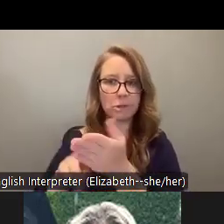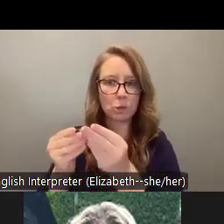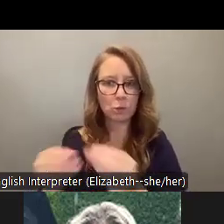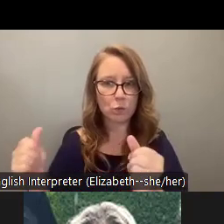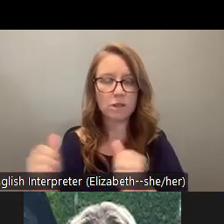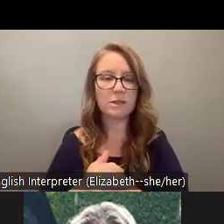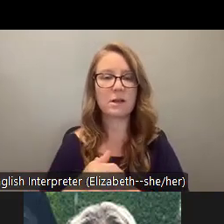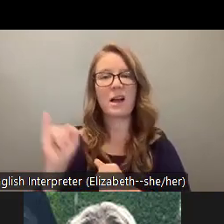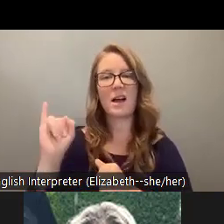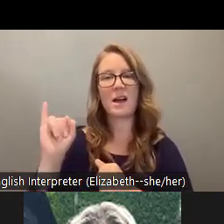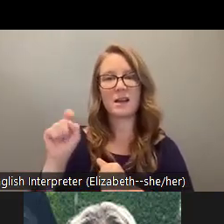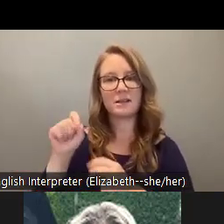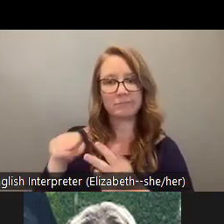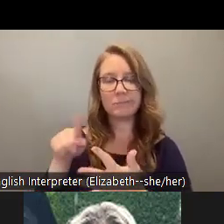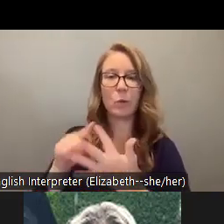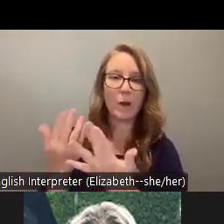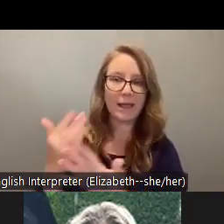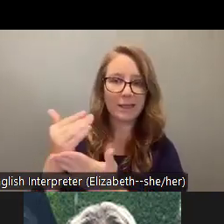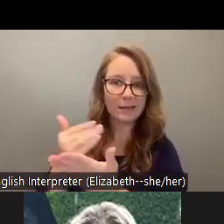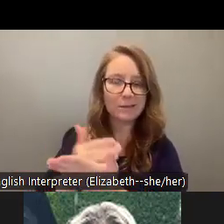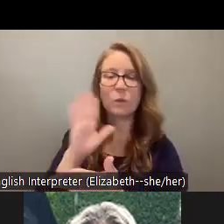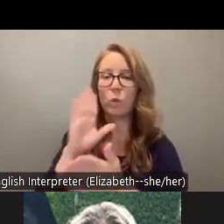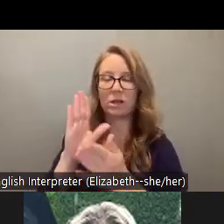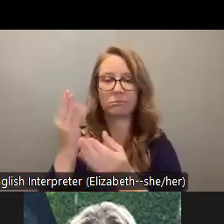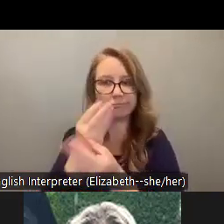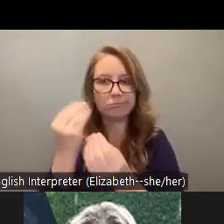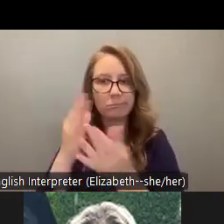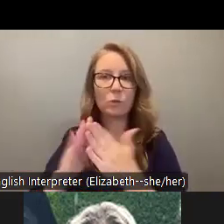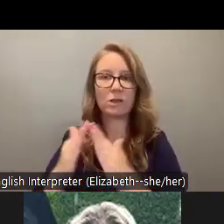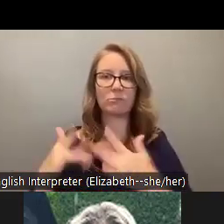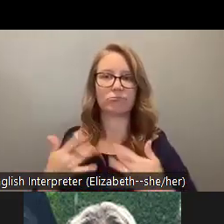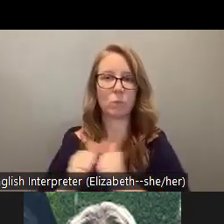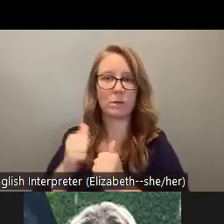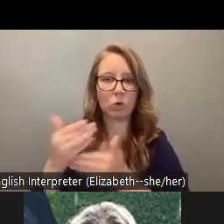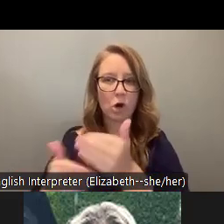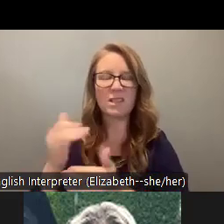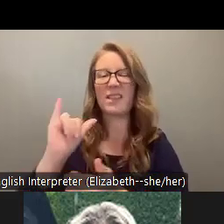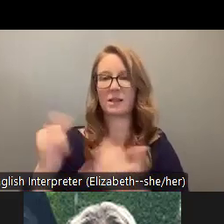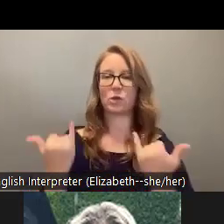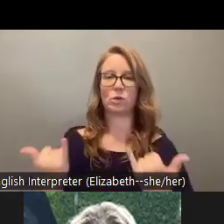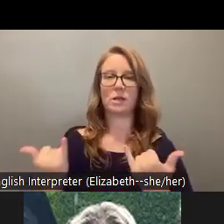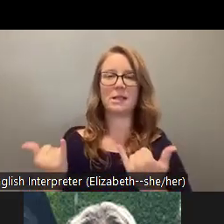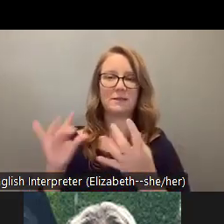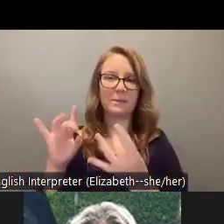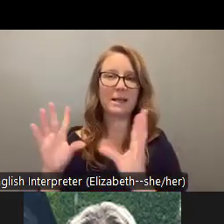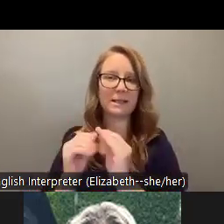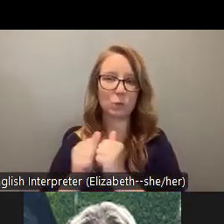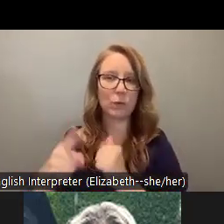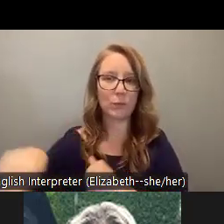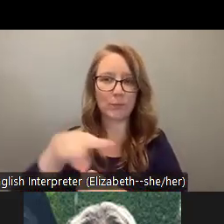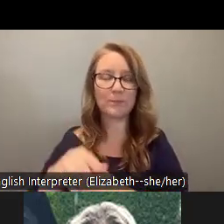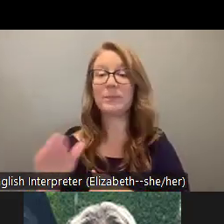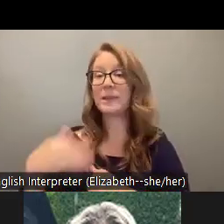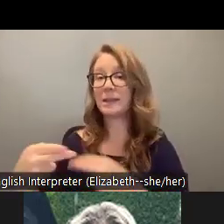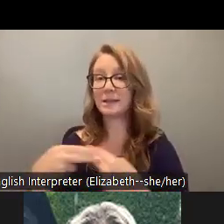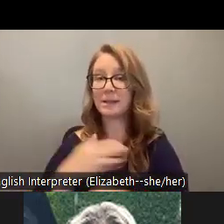would be IT-based waitlist, et cetera, and will keep the community updated on its progress, which is kind of part of today's feedback session with you guys. So next slide,